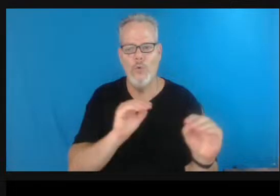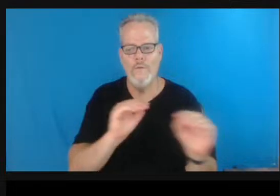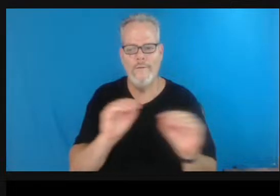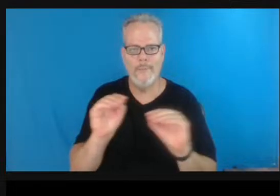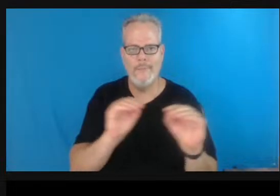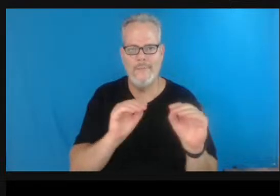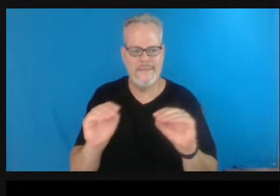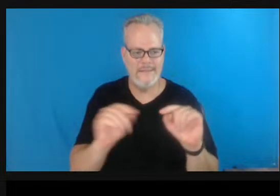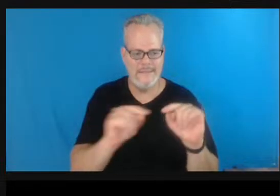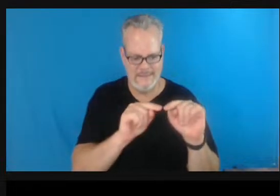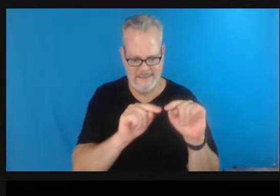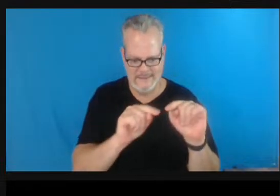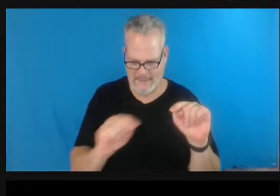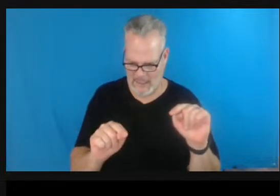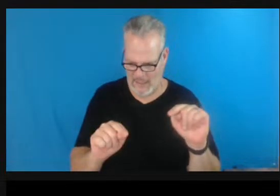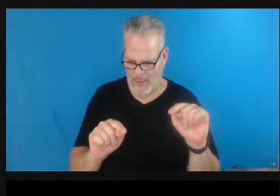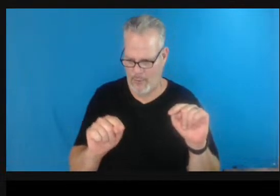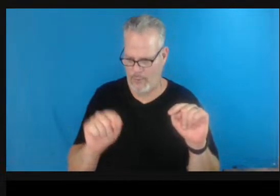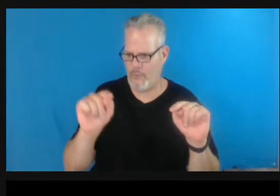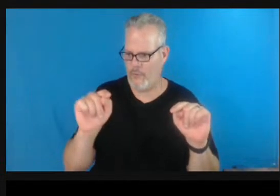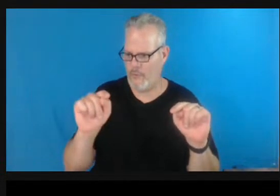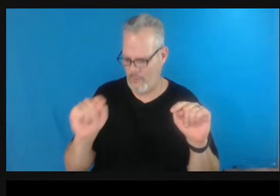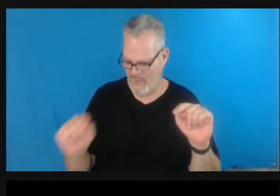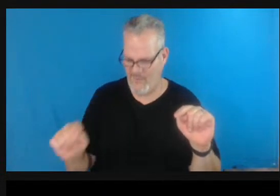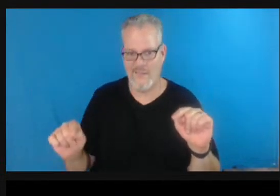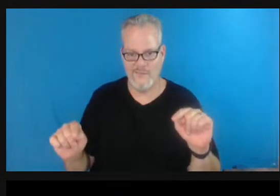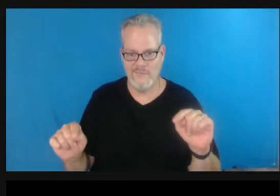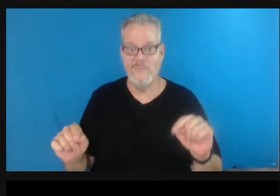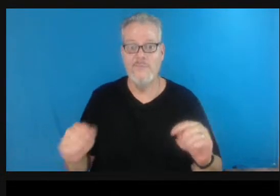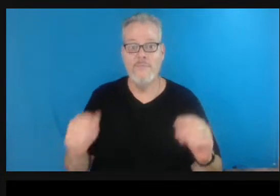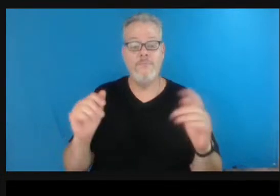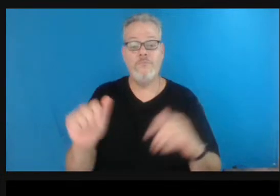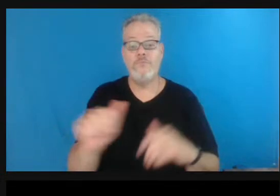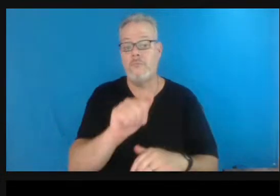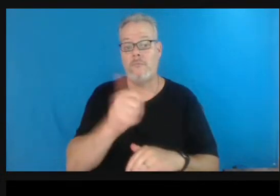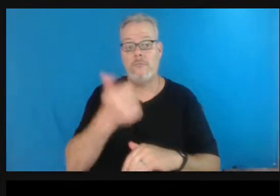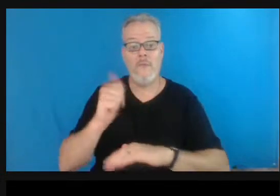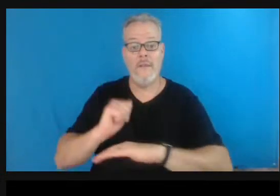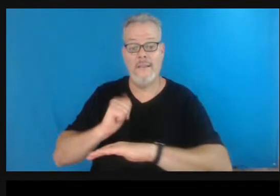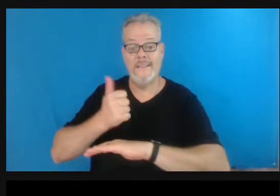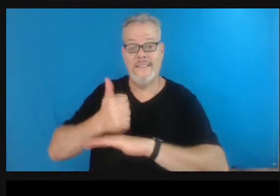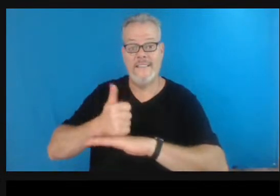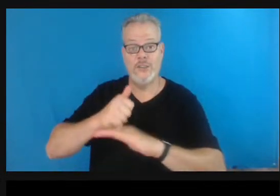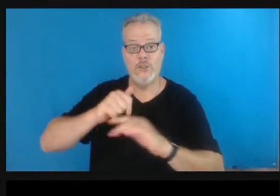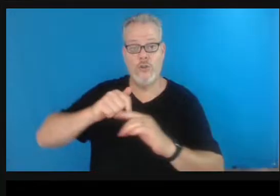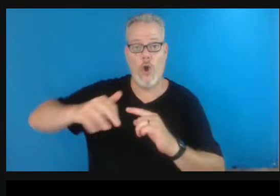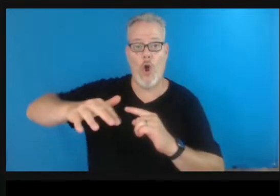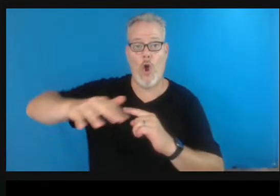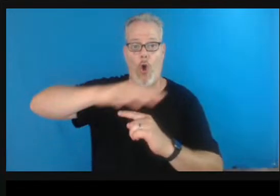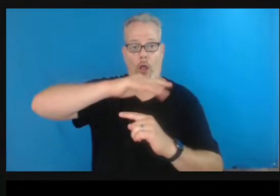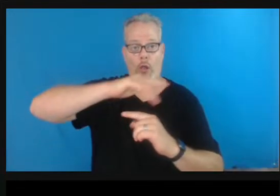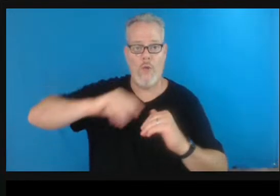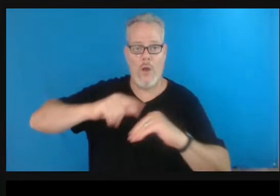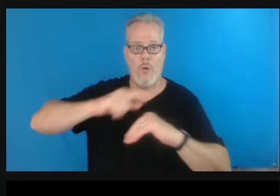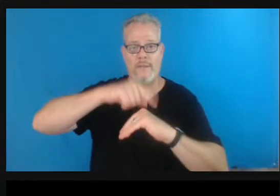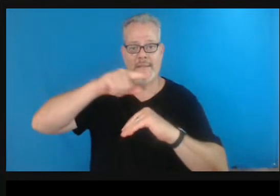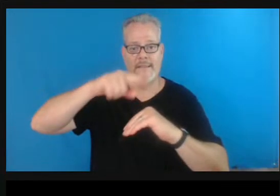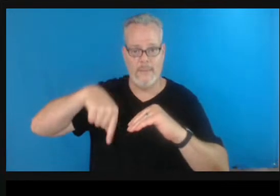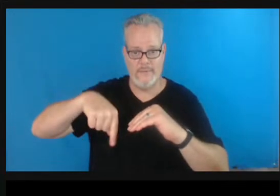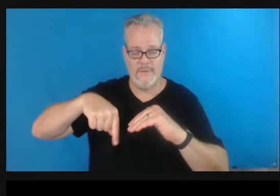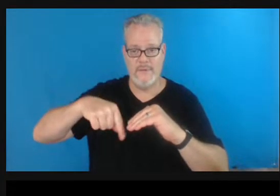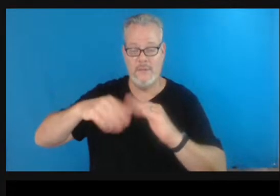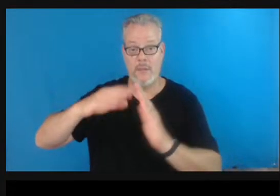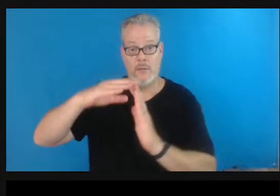movement as well. The other stations on here are all around the summit. And so similarly, the top panel